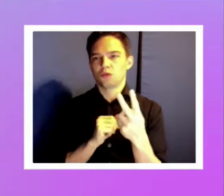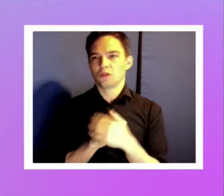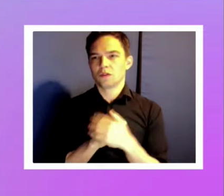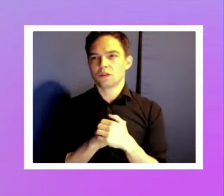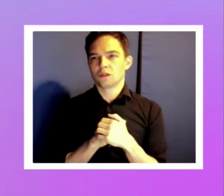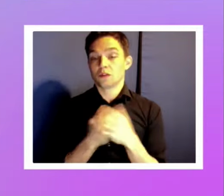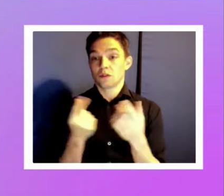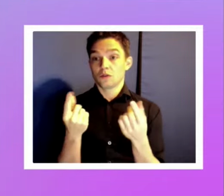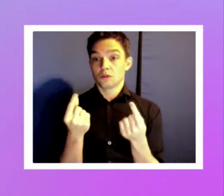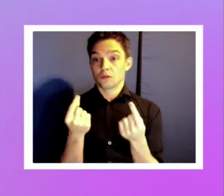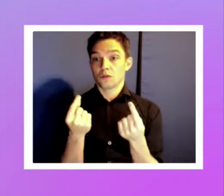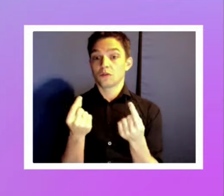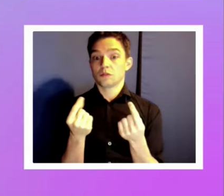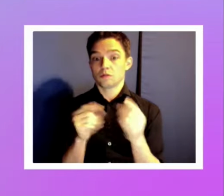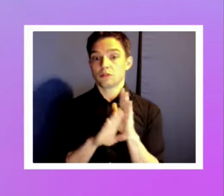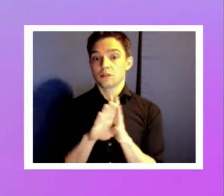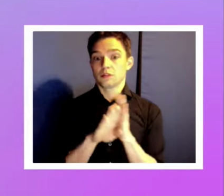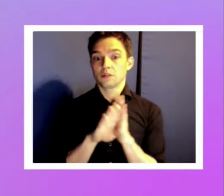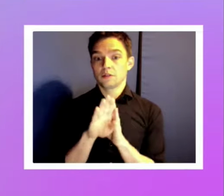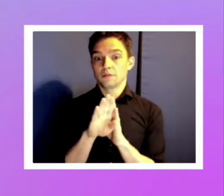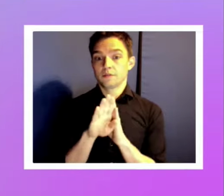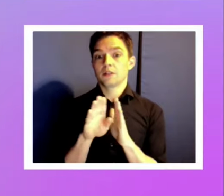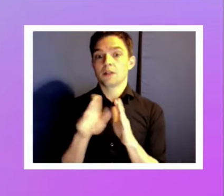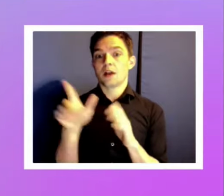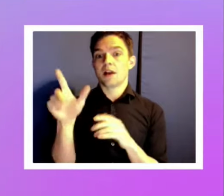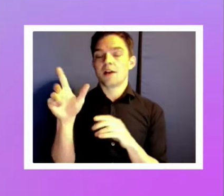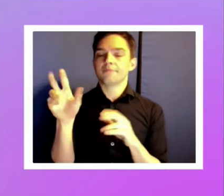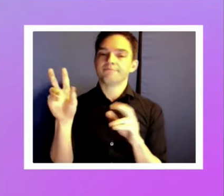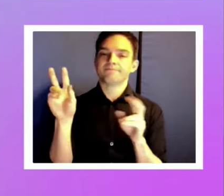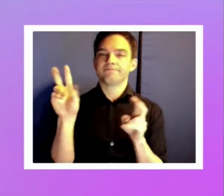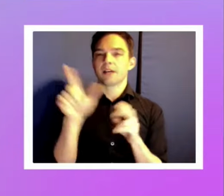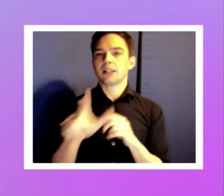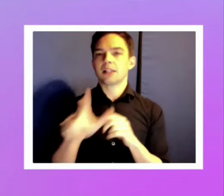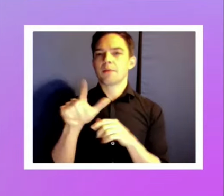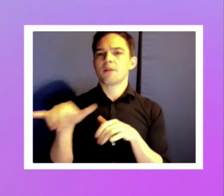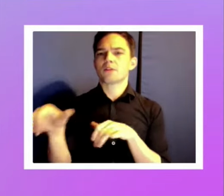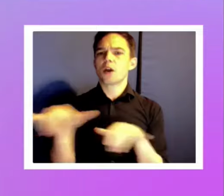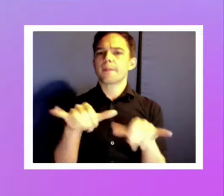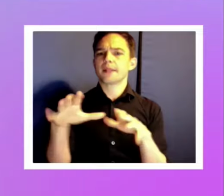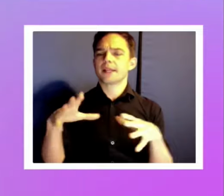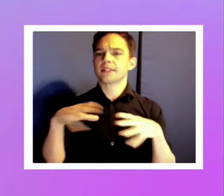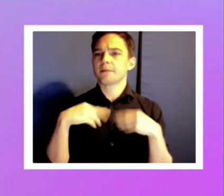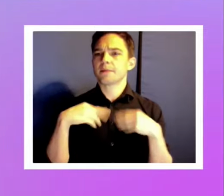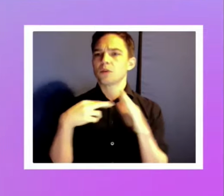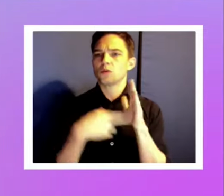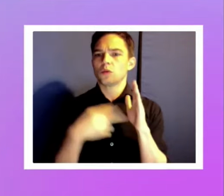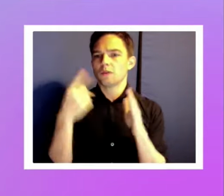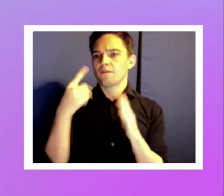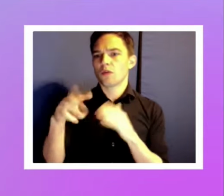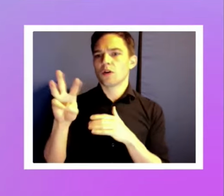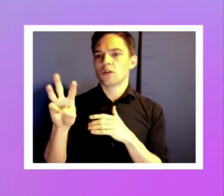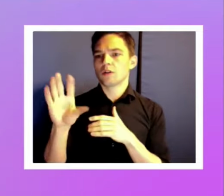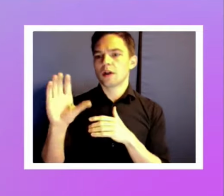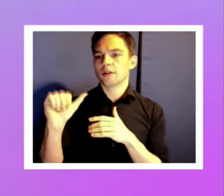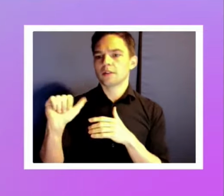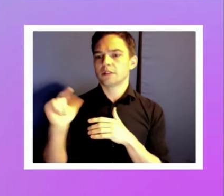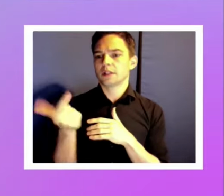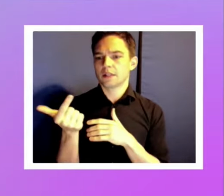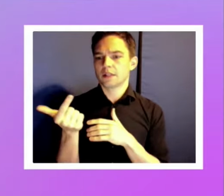do is to develop this library of commonly accepted rules for WCAG. So it